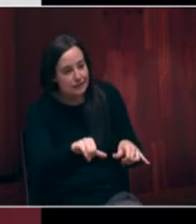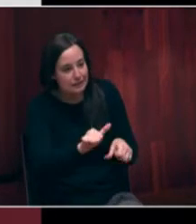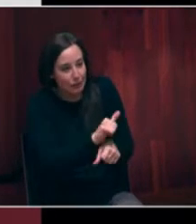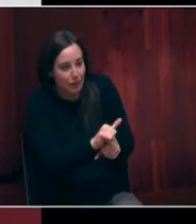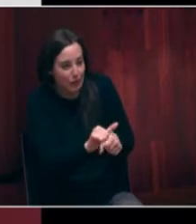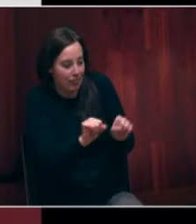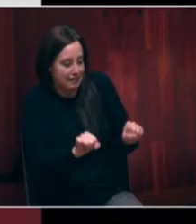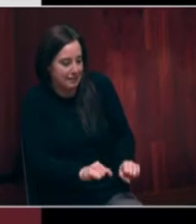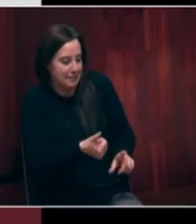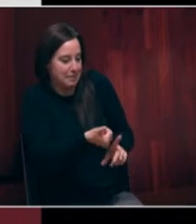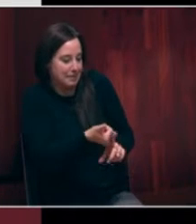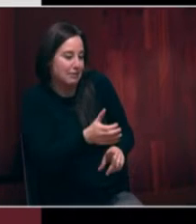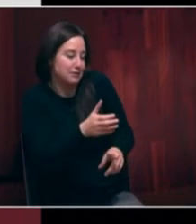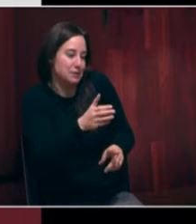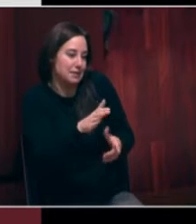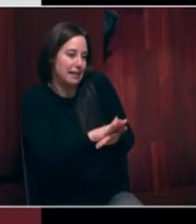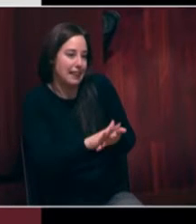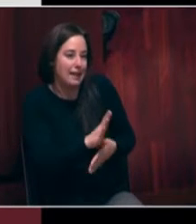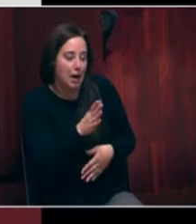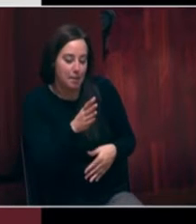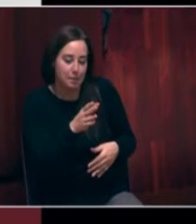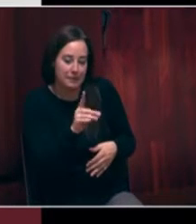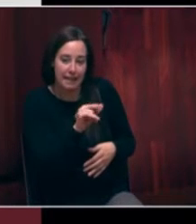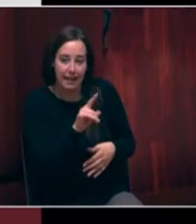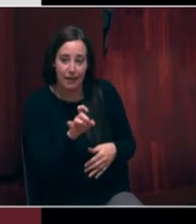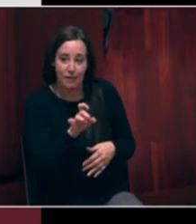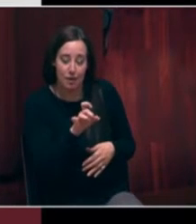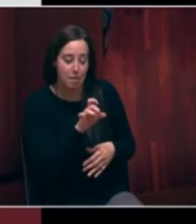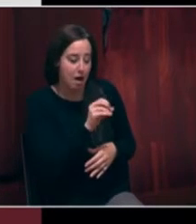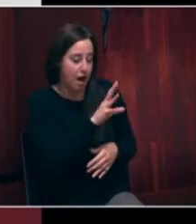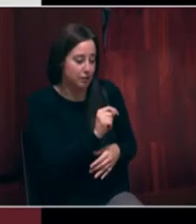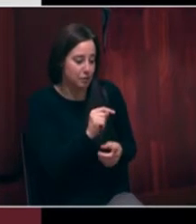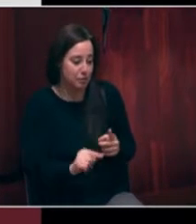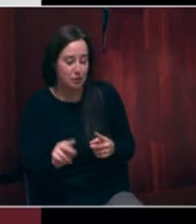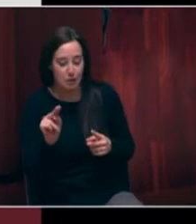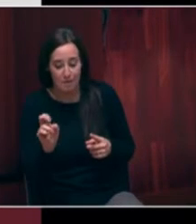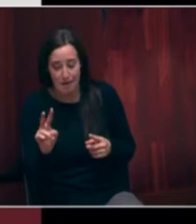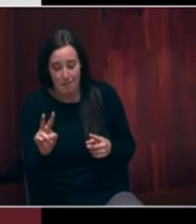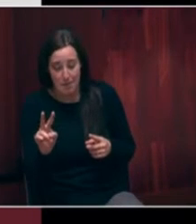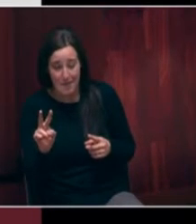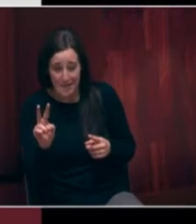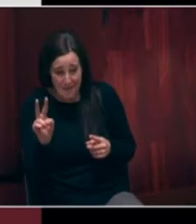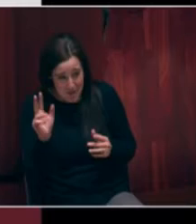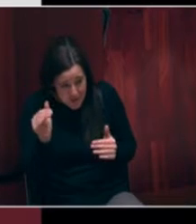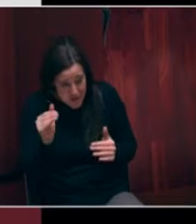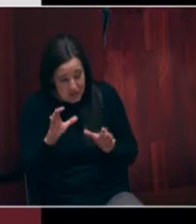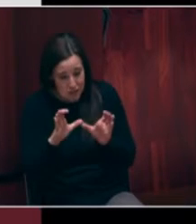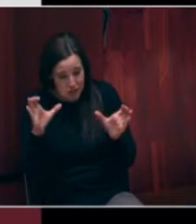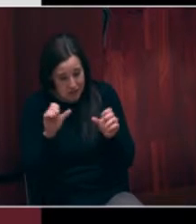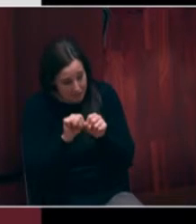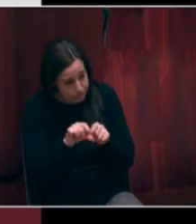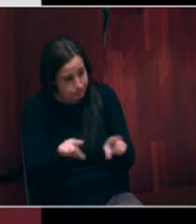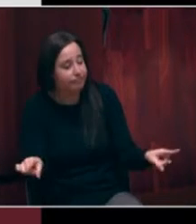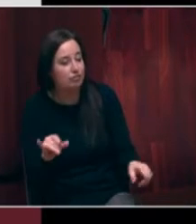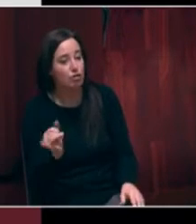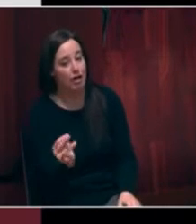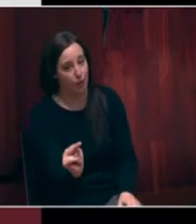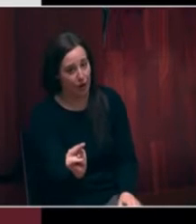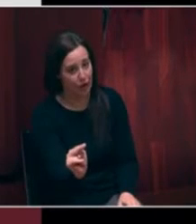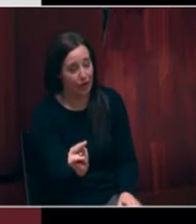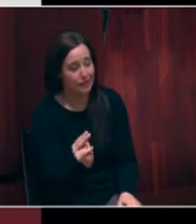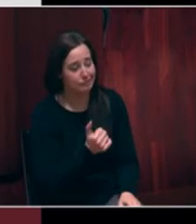October through November. So I think we'll be back to sending certificates out in January. Apologize for those of you that may have been